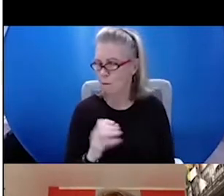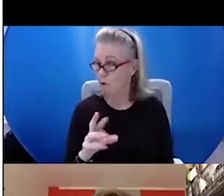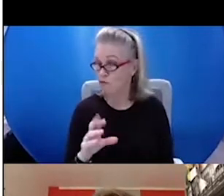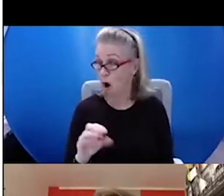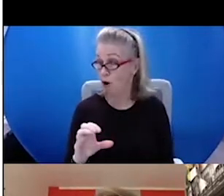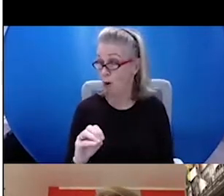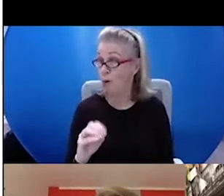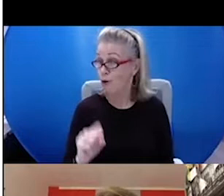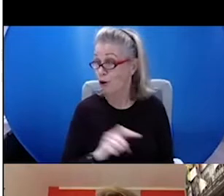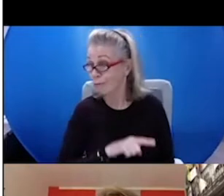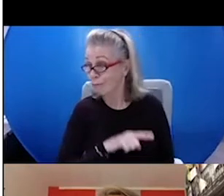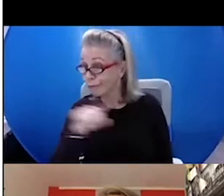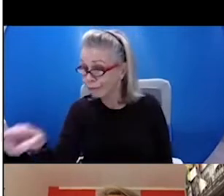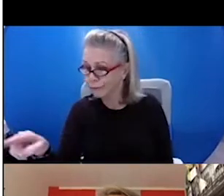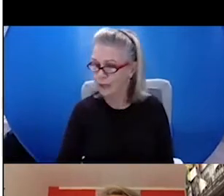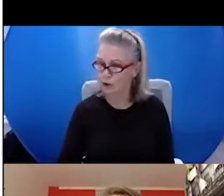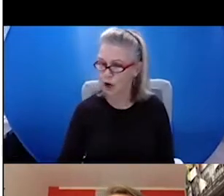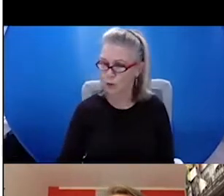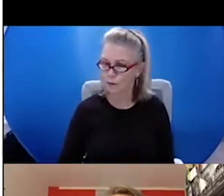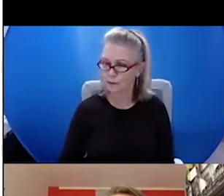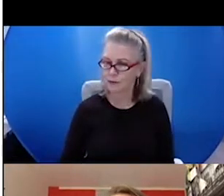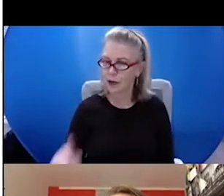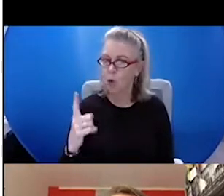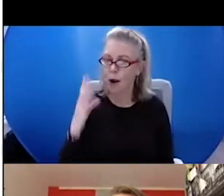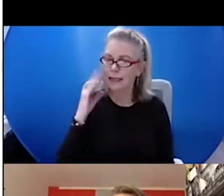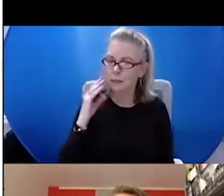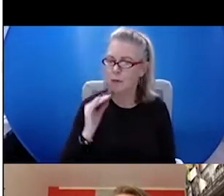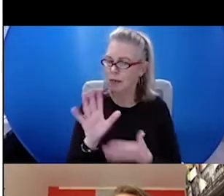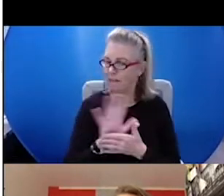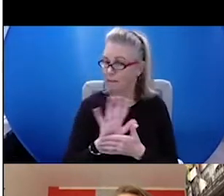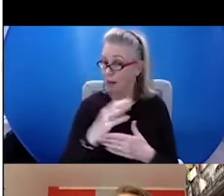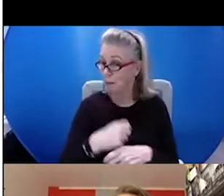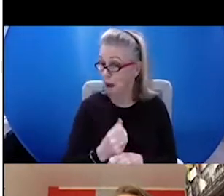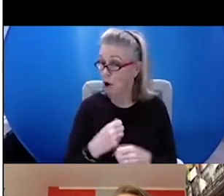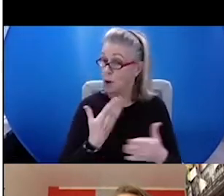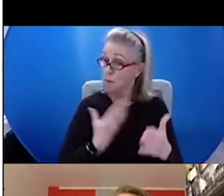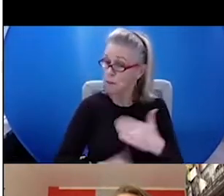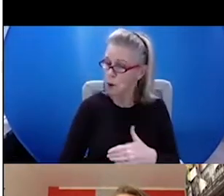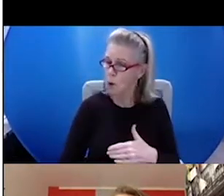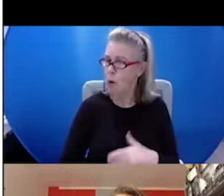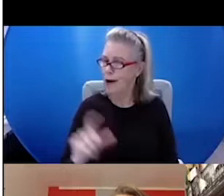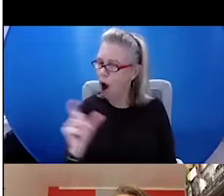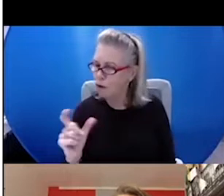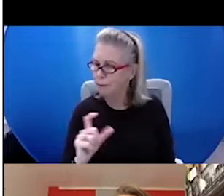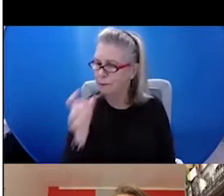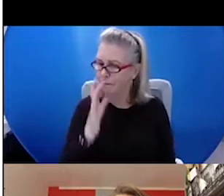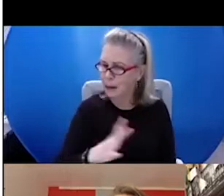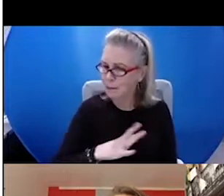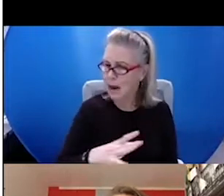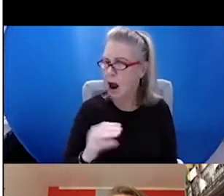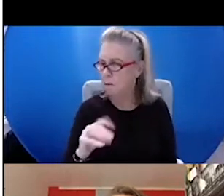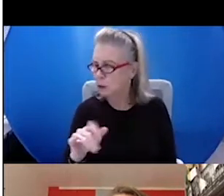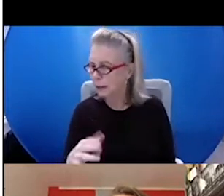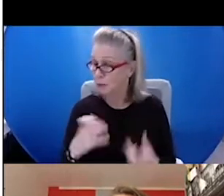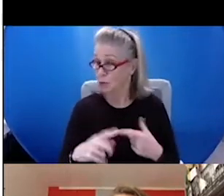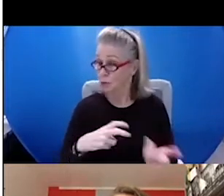Experimental filmmaker, born Arab, female, and Muslim, wants to travel. This statement, part of a body of work developed